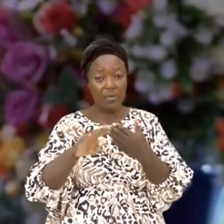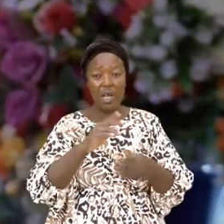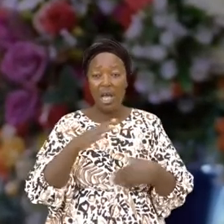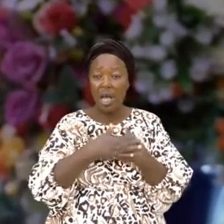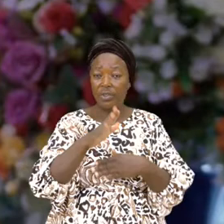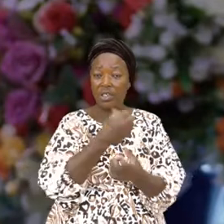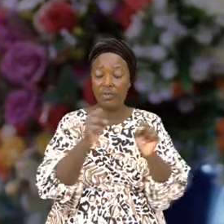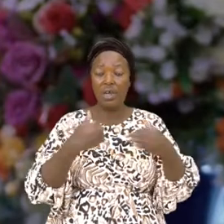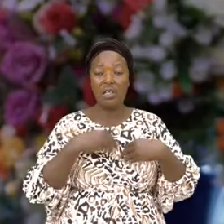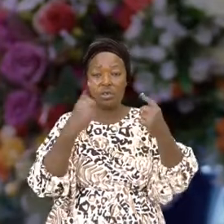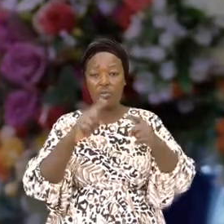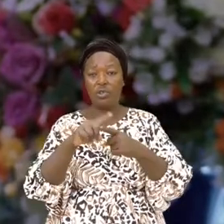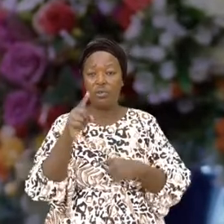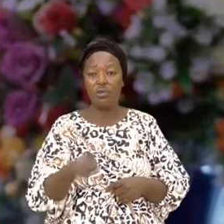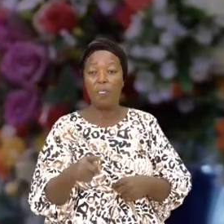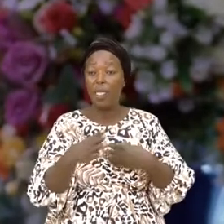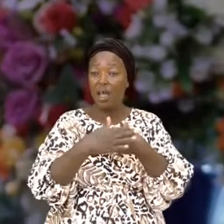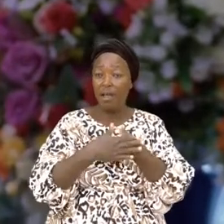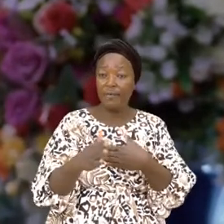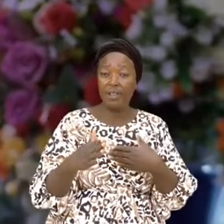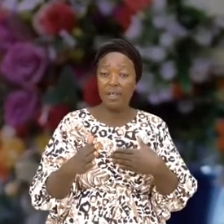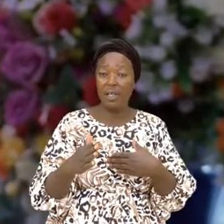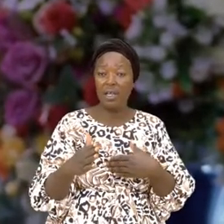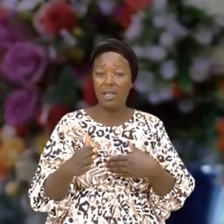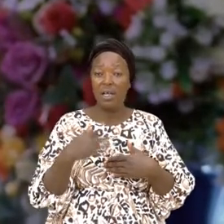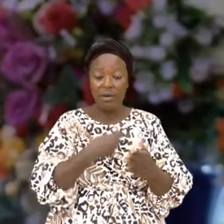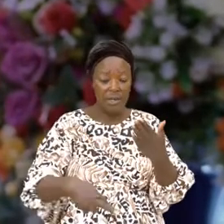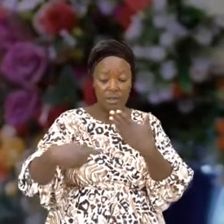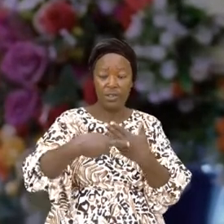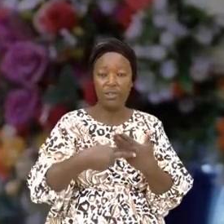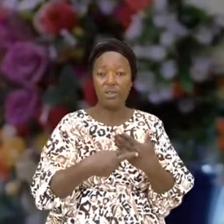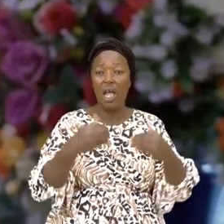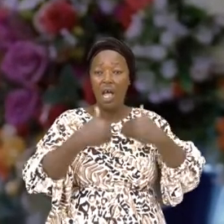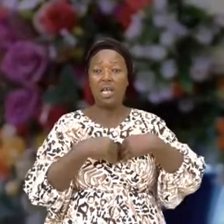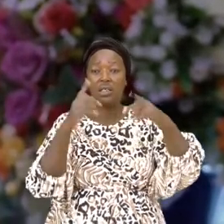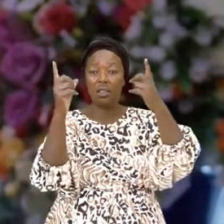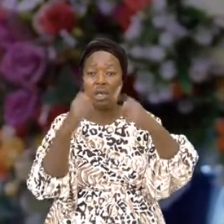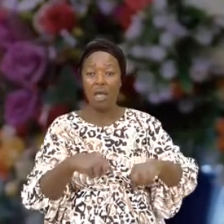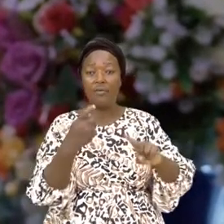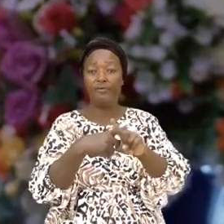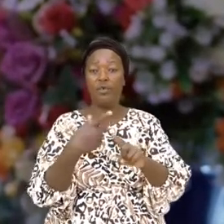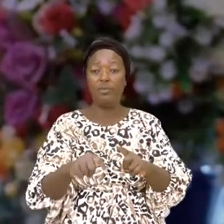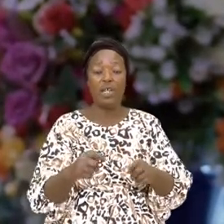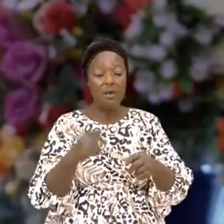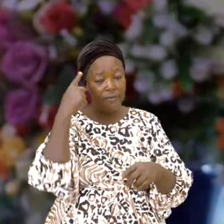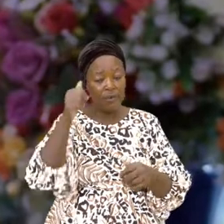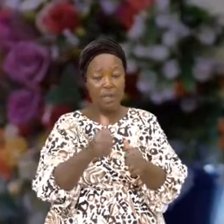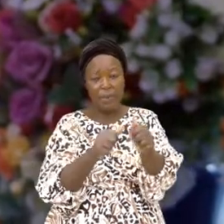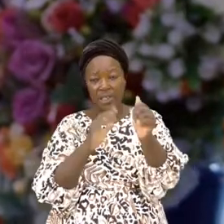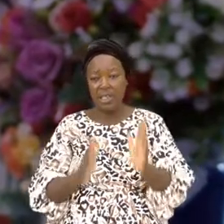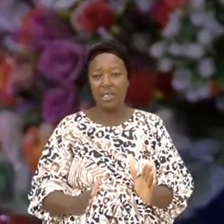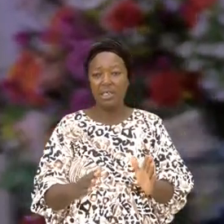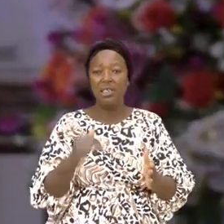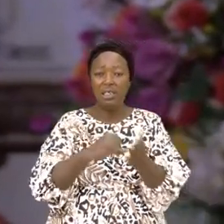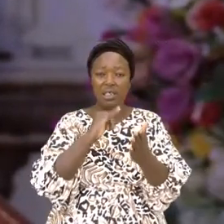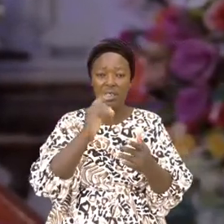salvation has come to you, after the restoration has come for the backslider, is then